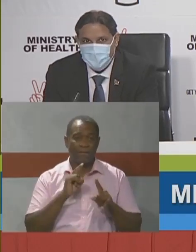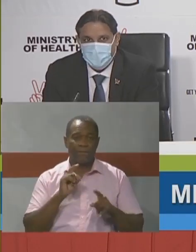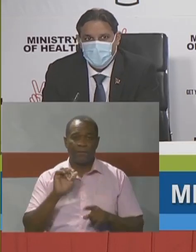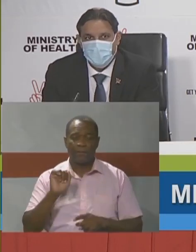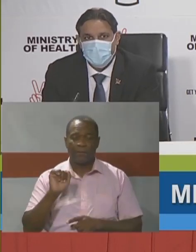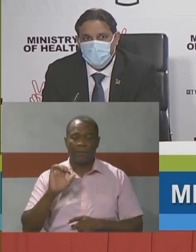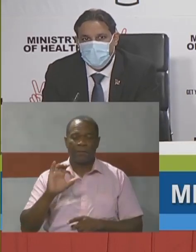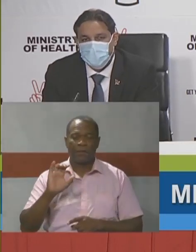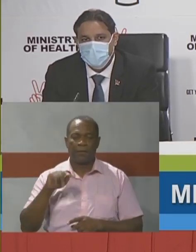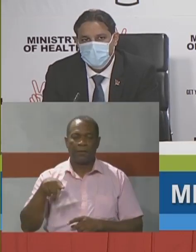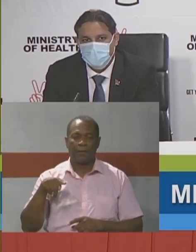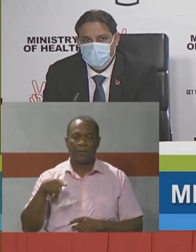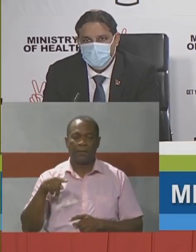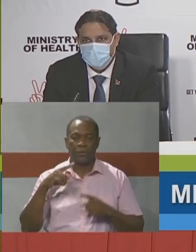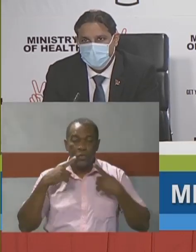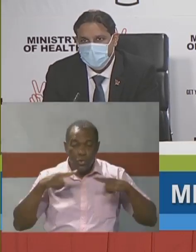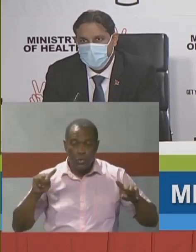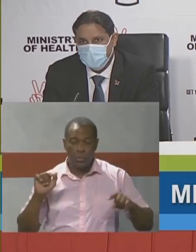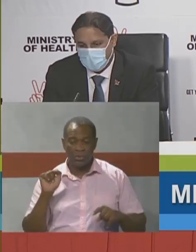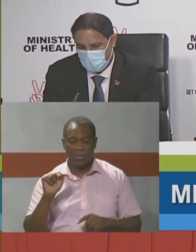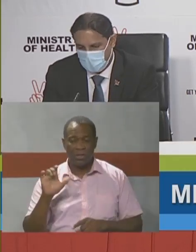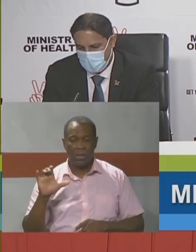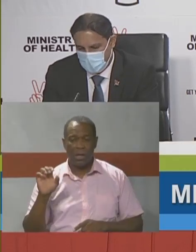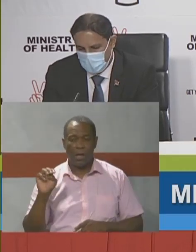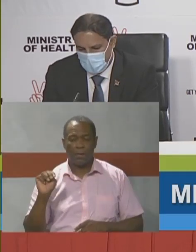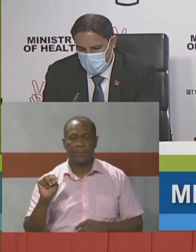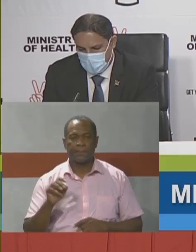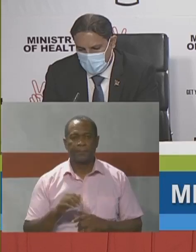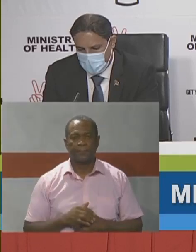azpnews.com. Yes, good morning.